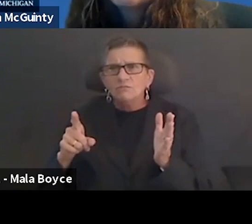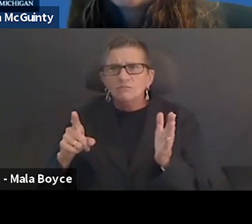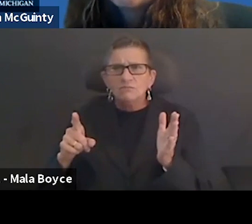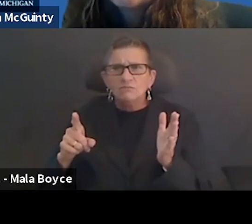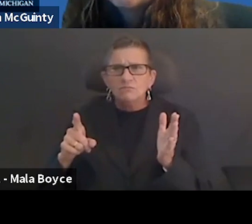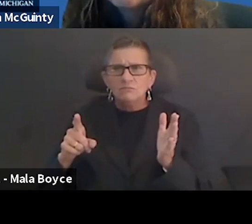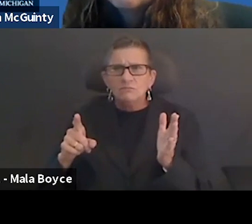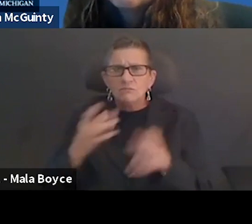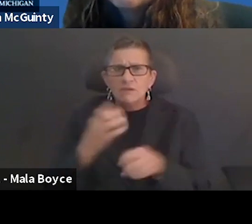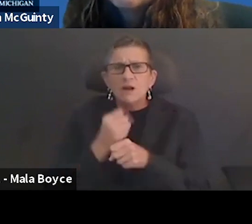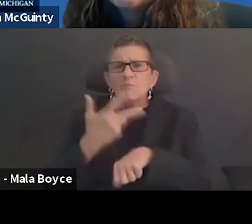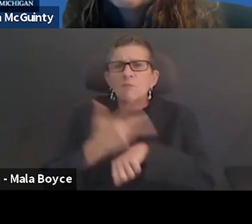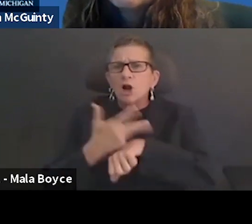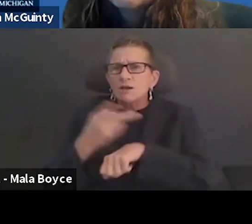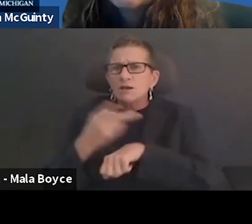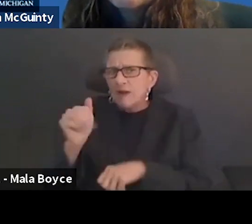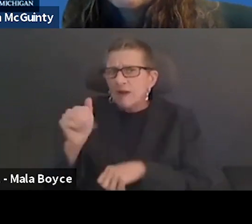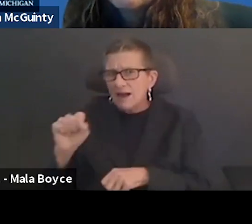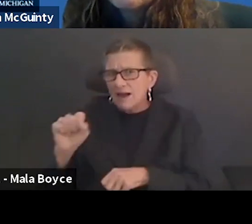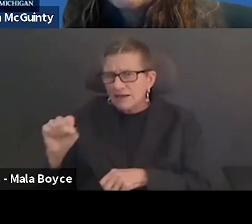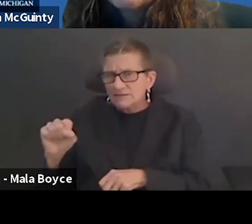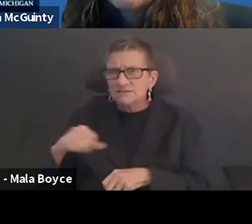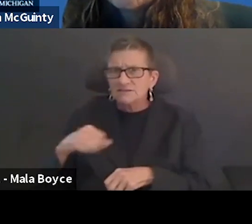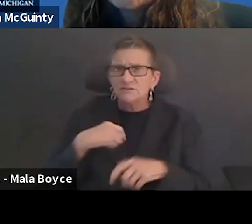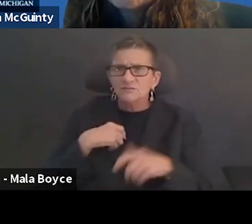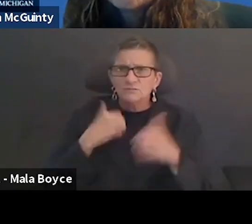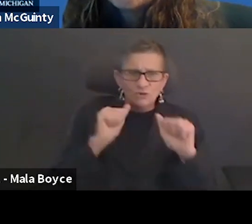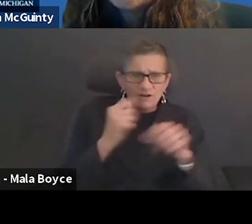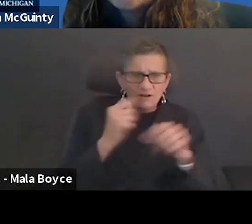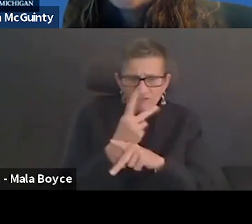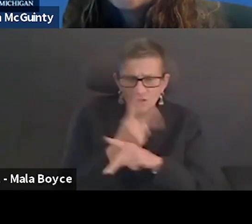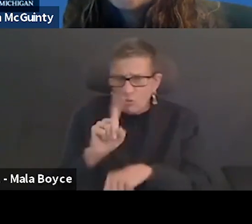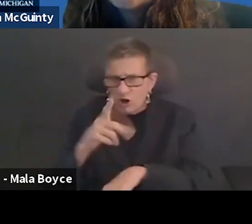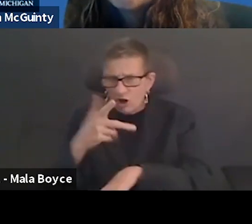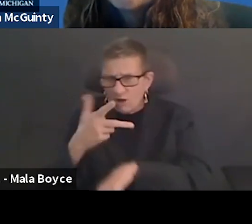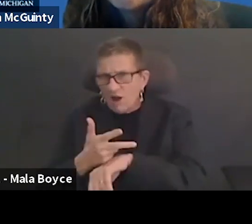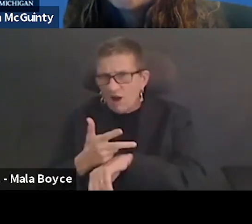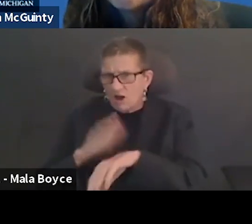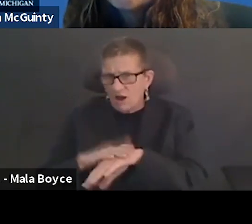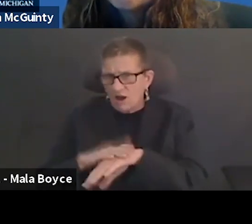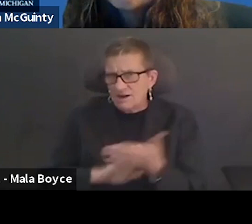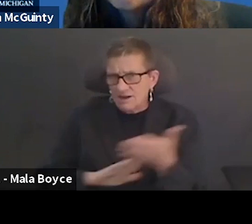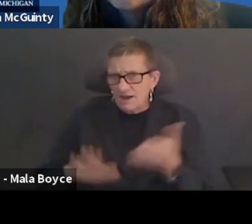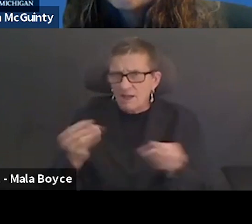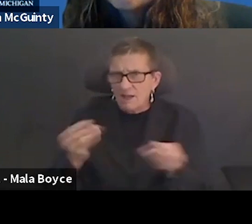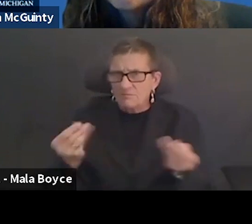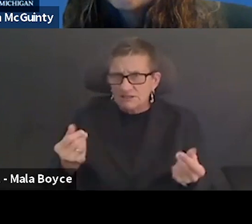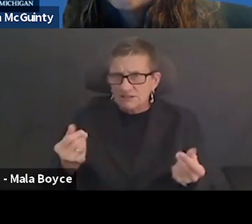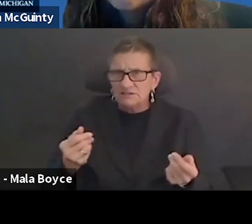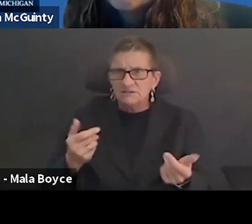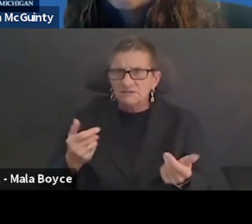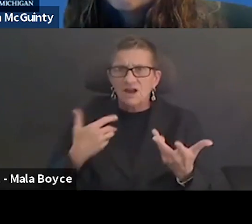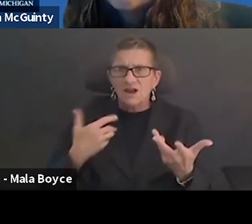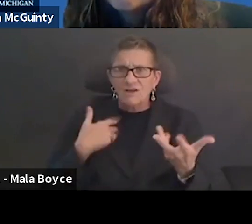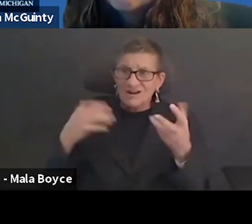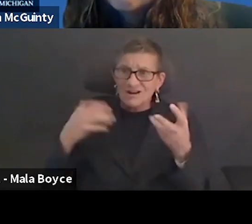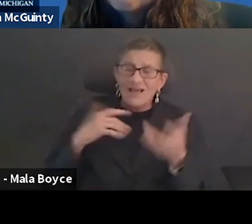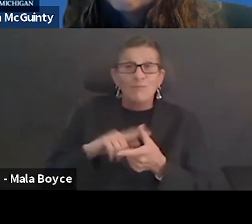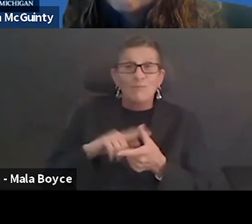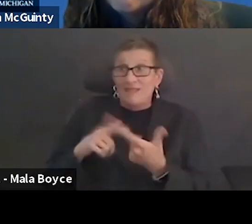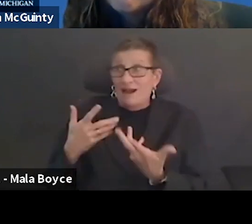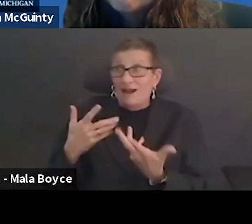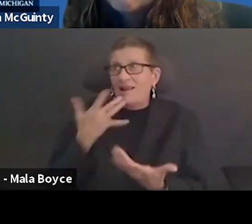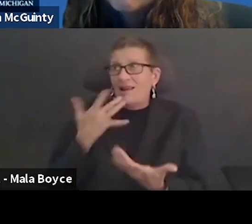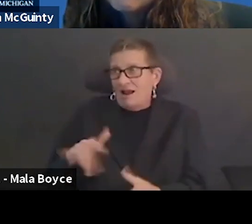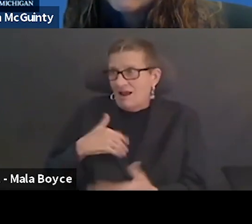parking pass and figuring out where to park on campus. And thankfully, I was having issues with my car. So I still didn't have